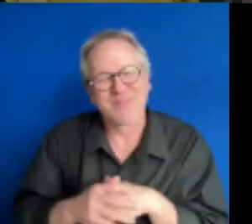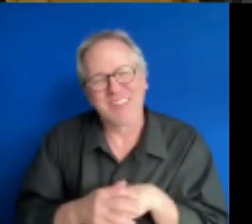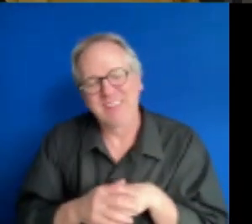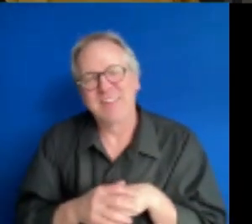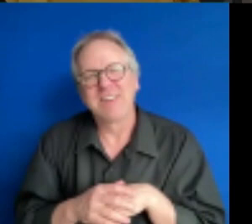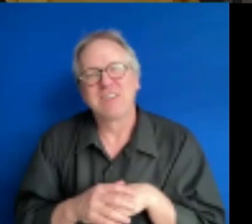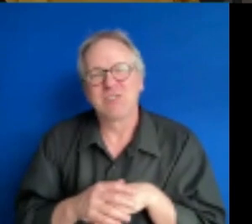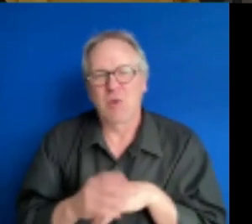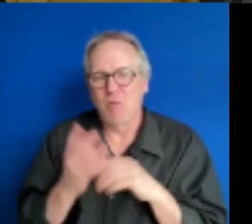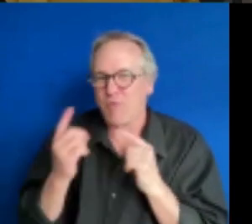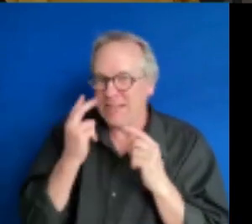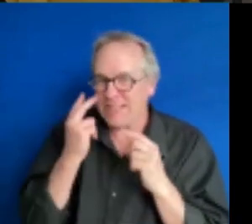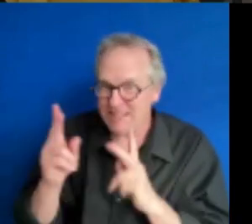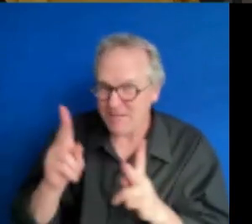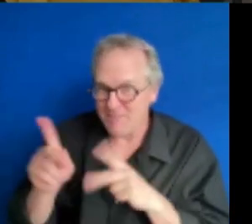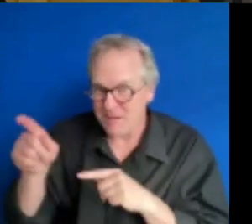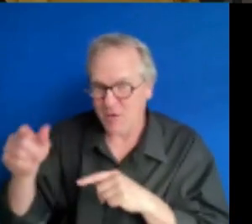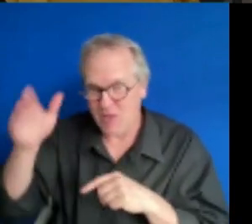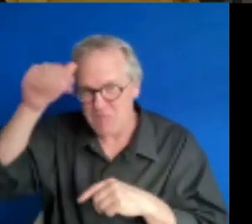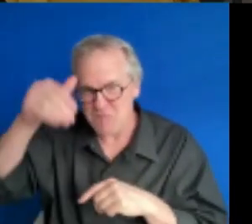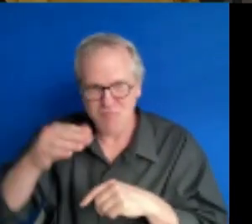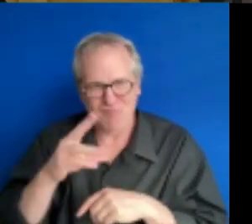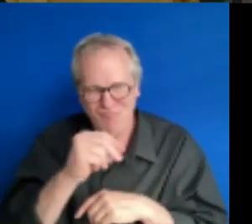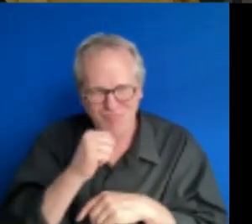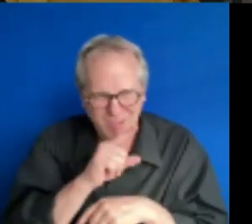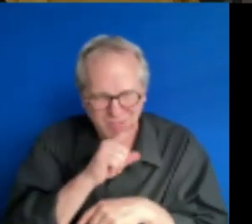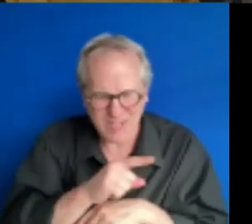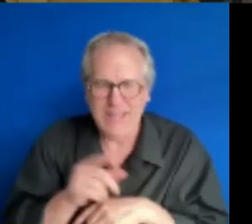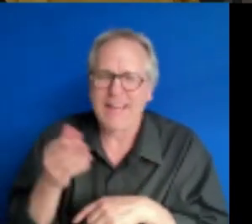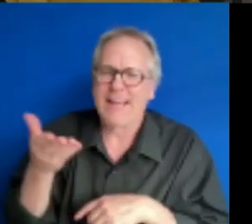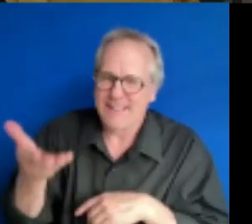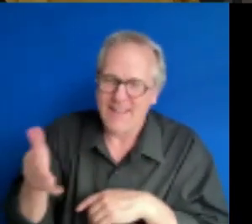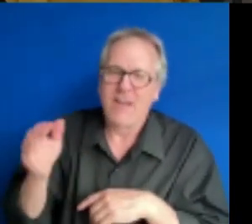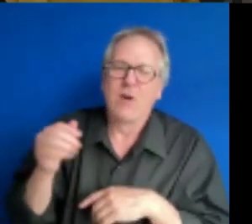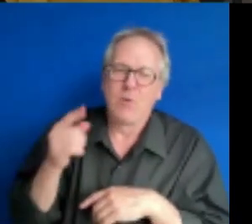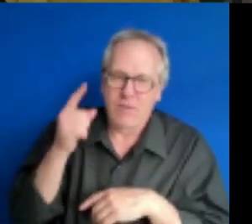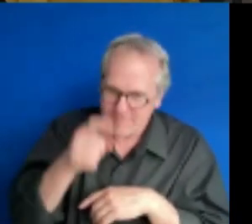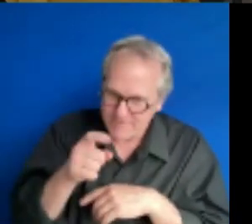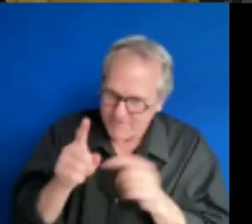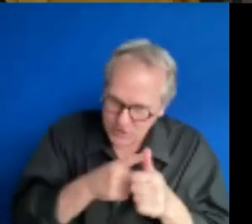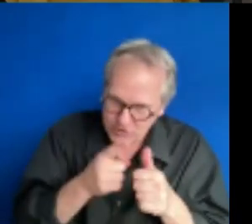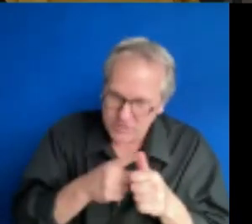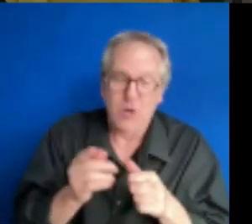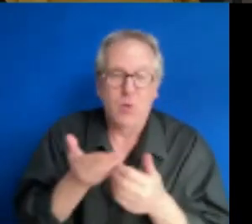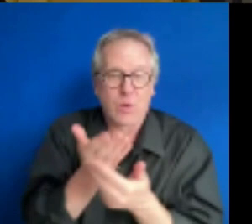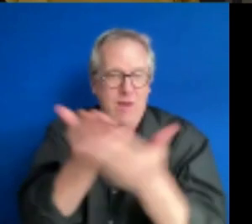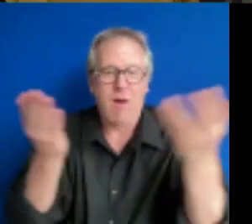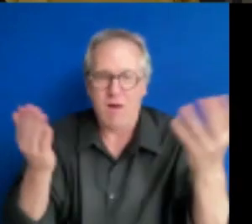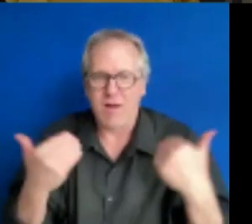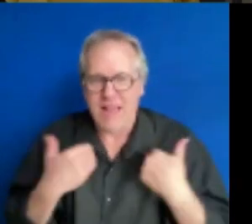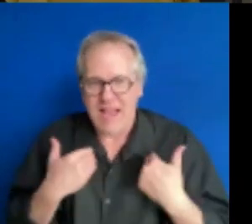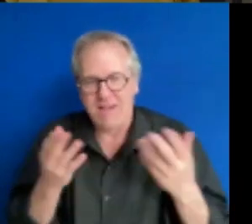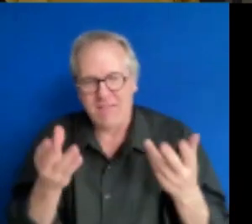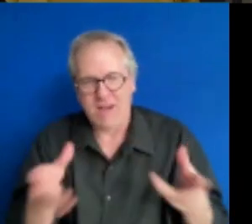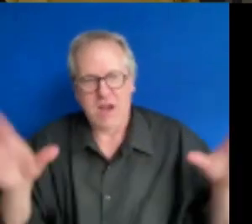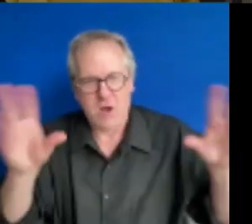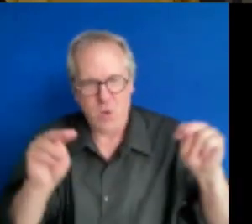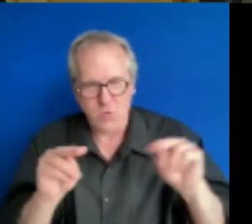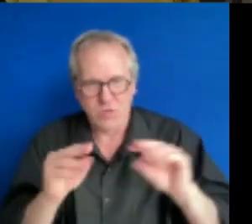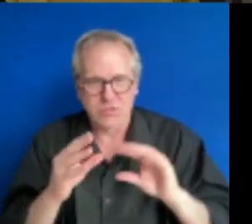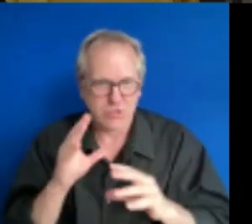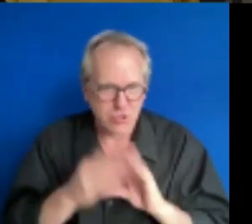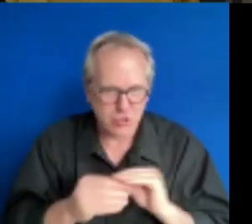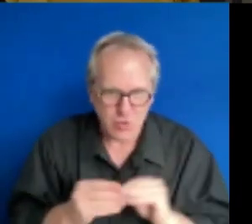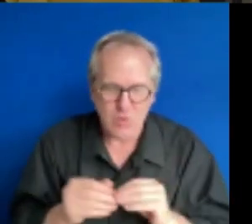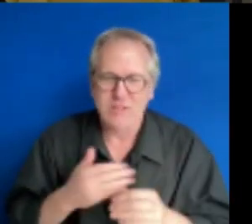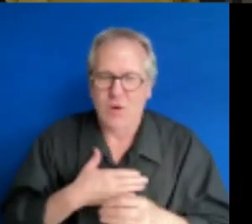when we encounter people like that, first and foremost, we have to remember that we all have our own stories. We all have our own traumas and the